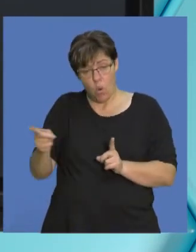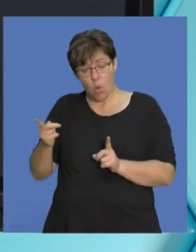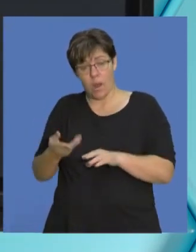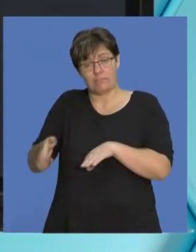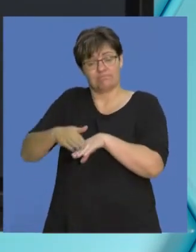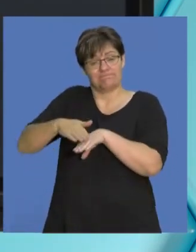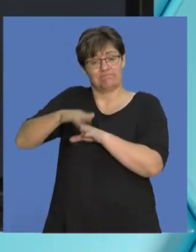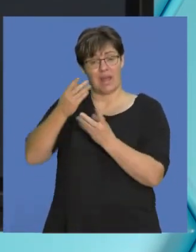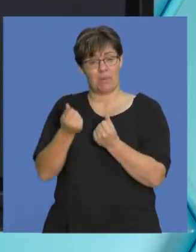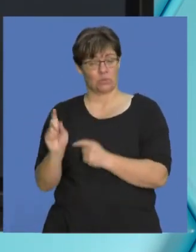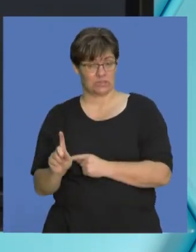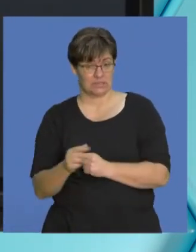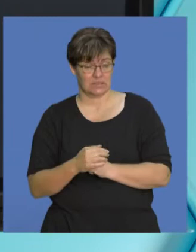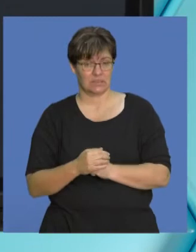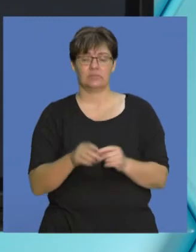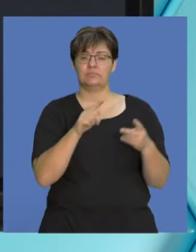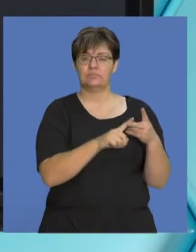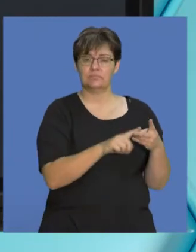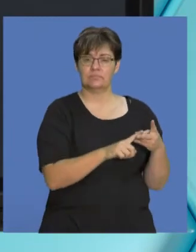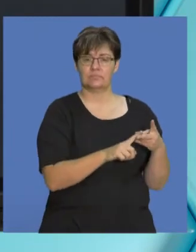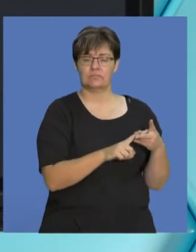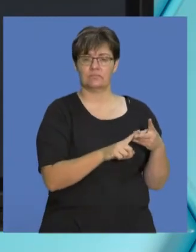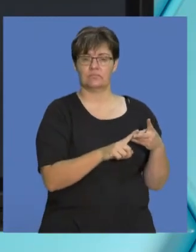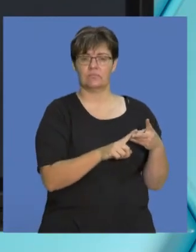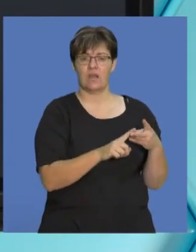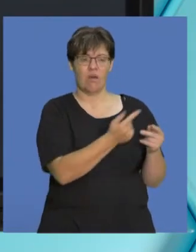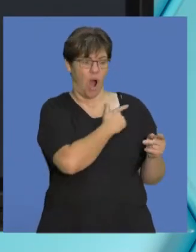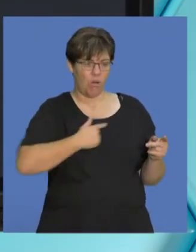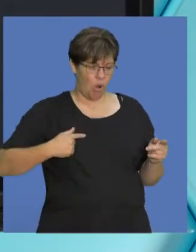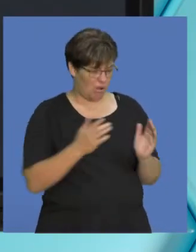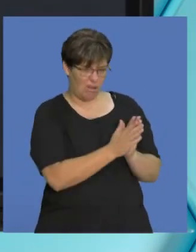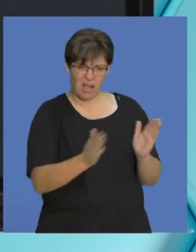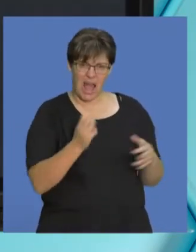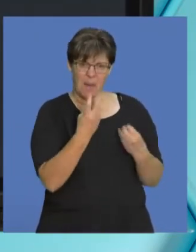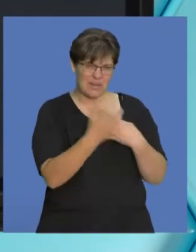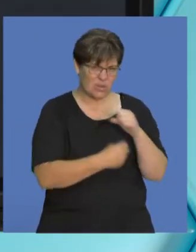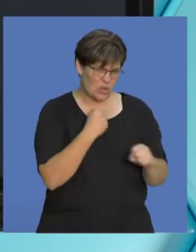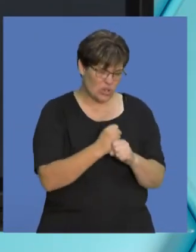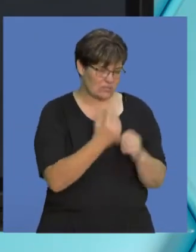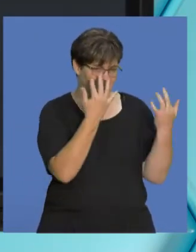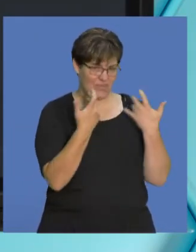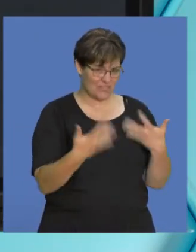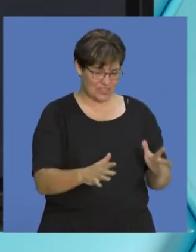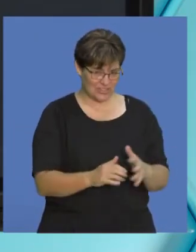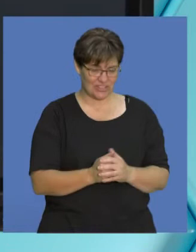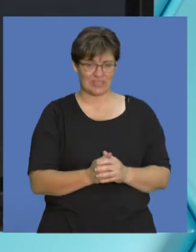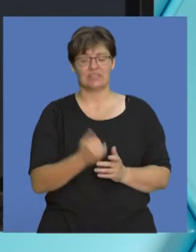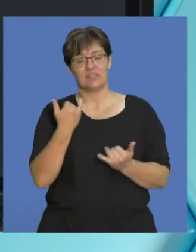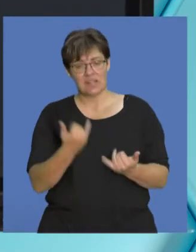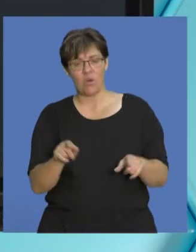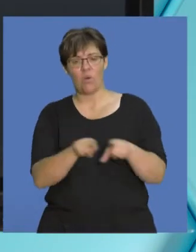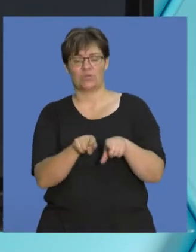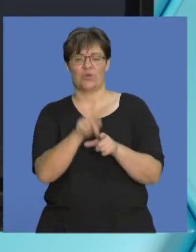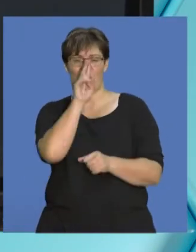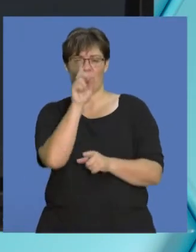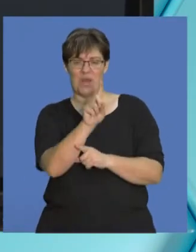We've also looked at calculating the how long part, meaning the number of years. Now we're looking at also calculating the